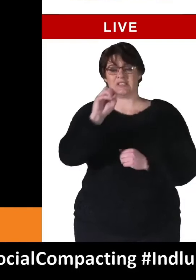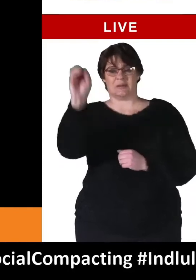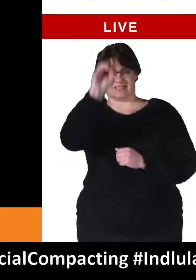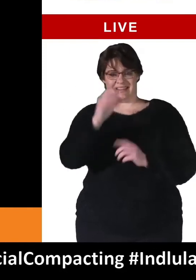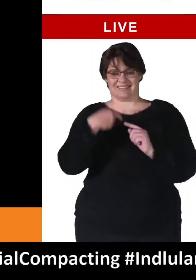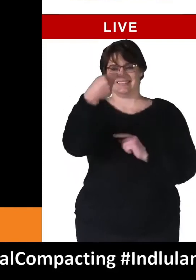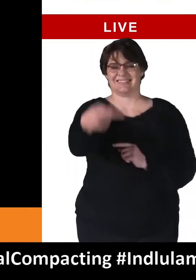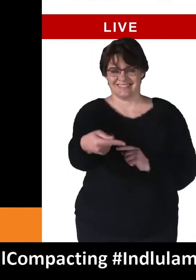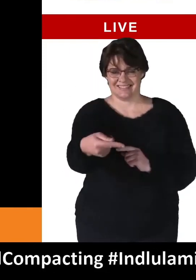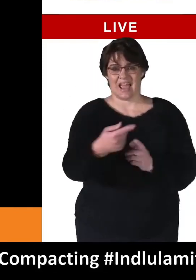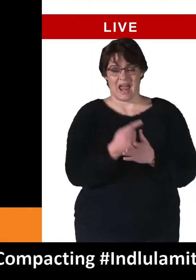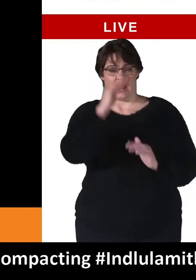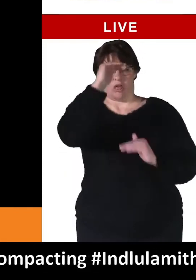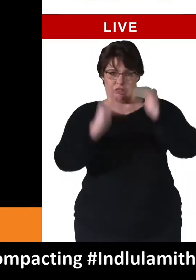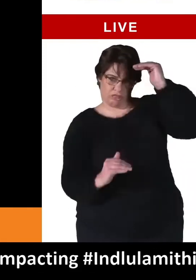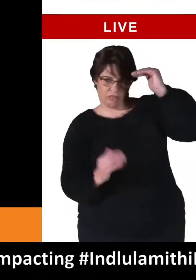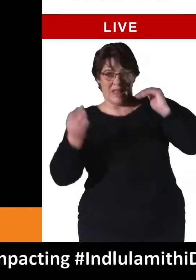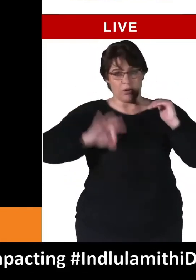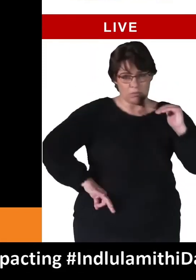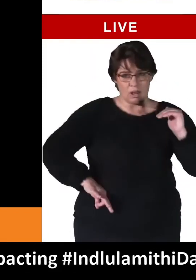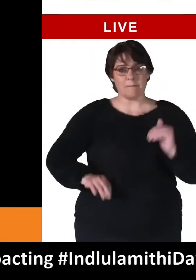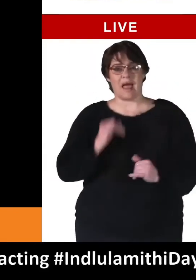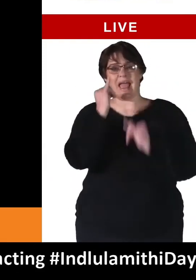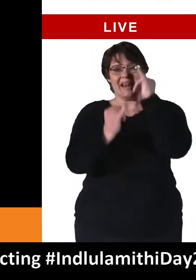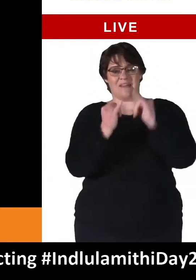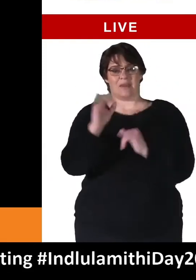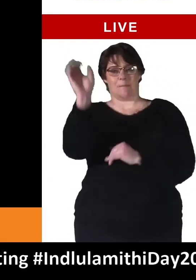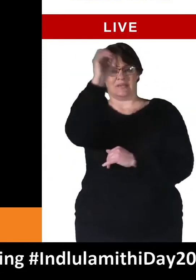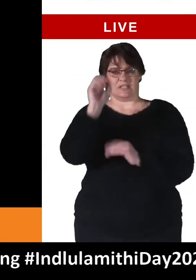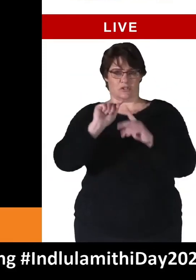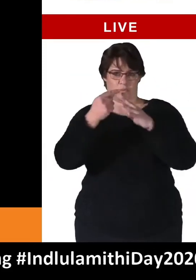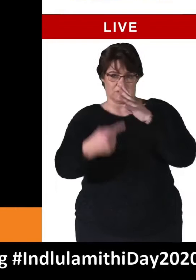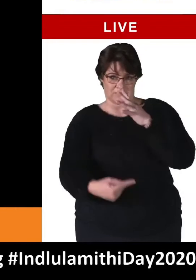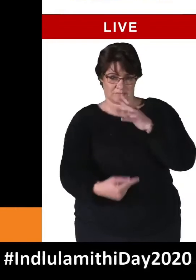and reduces the income inequality by 11 percentage points.